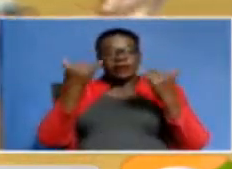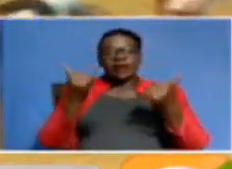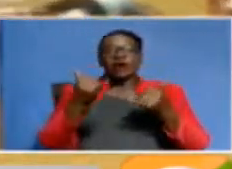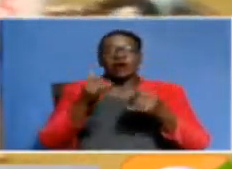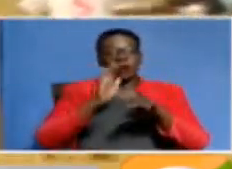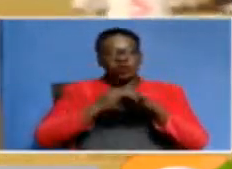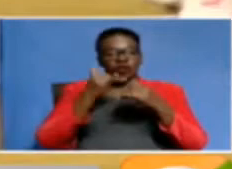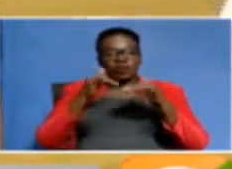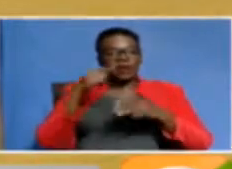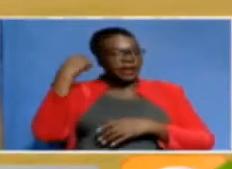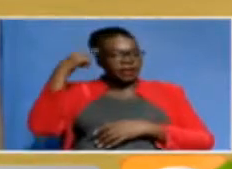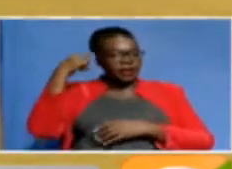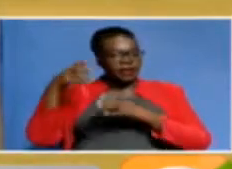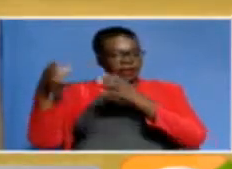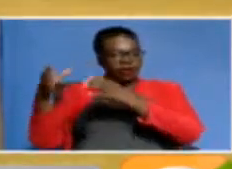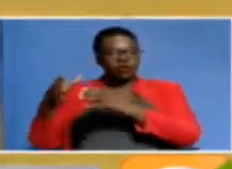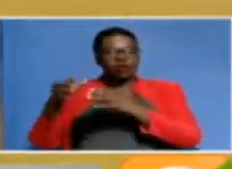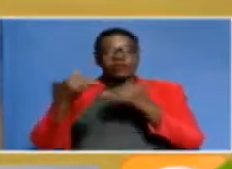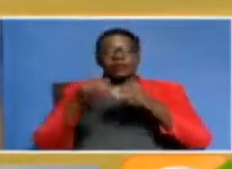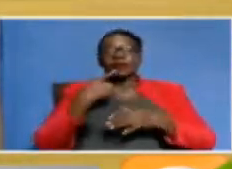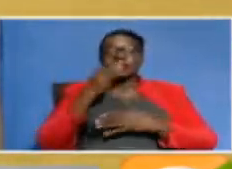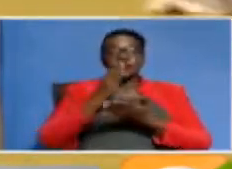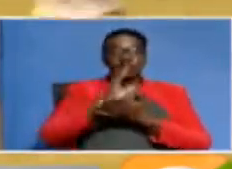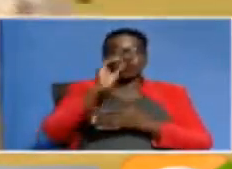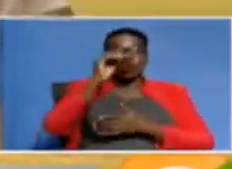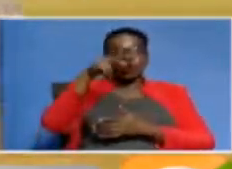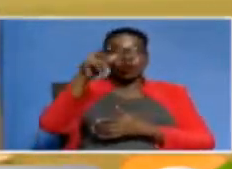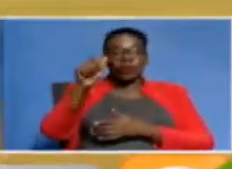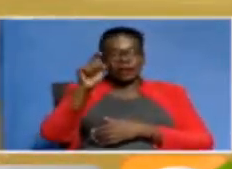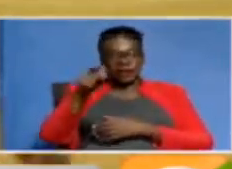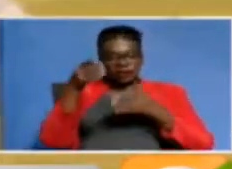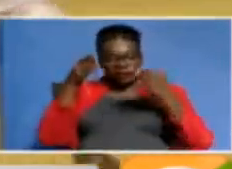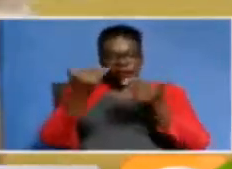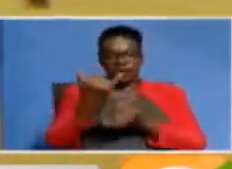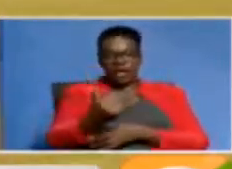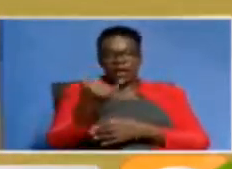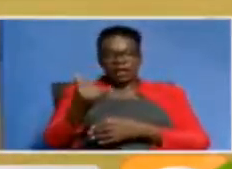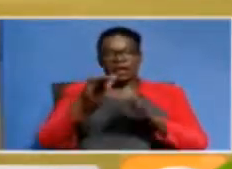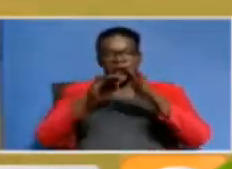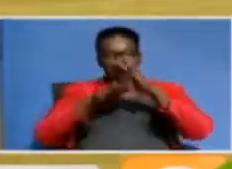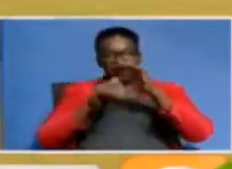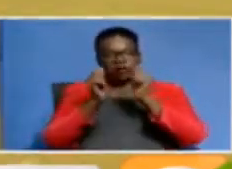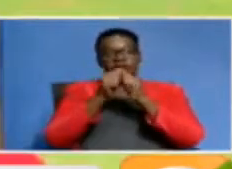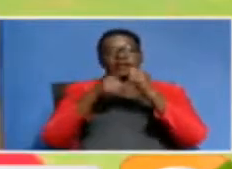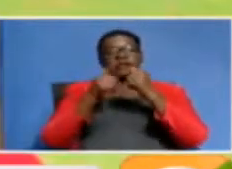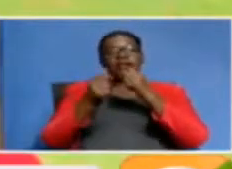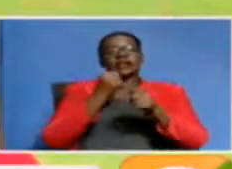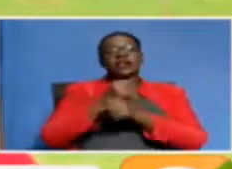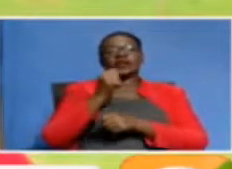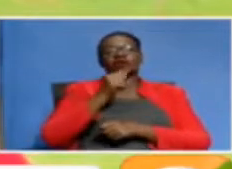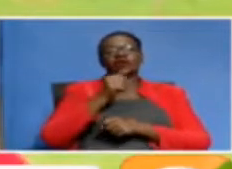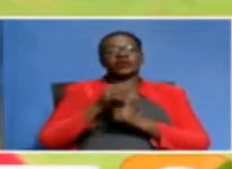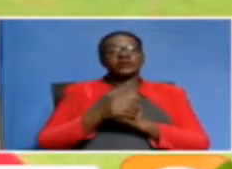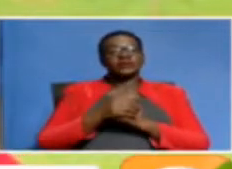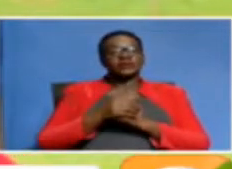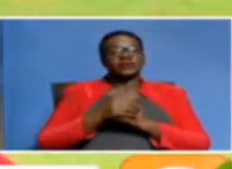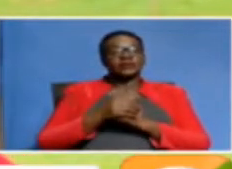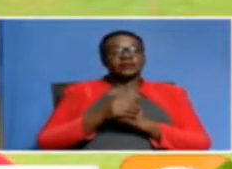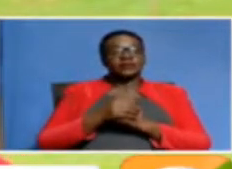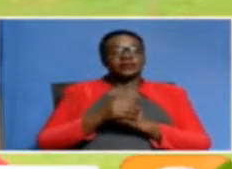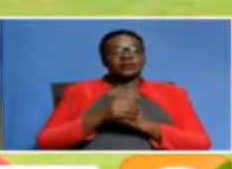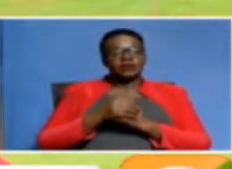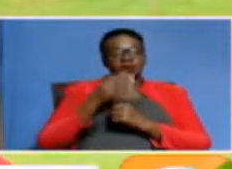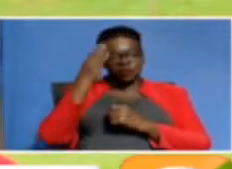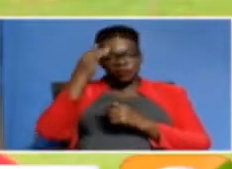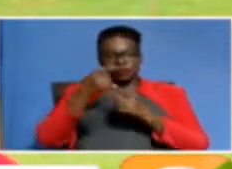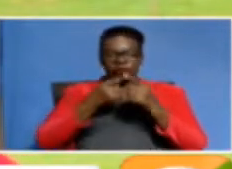Mathare United. The players now say the COPA tournament should target even younger players than 16 years old. Kwanzia hizo maage za